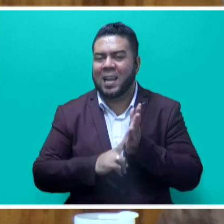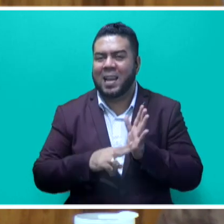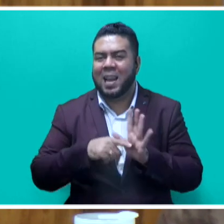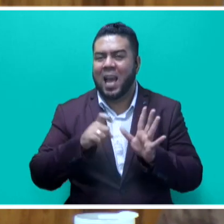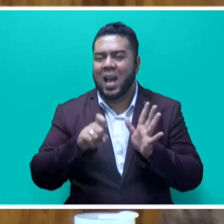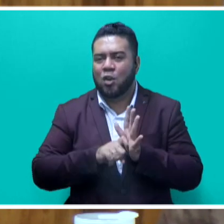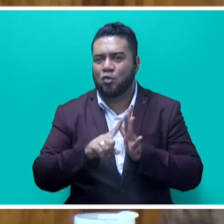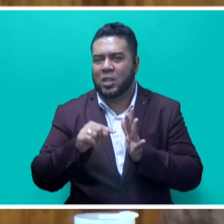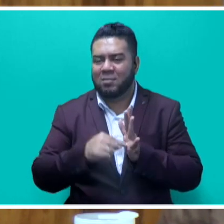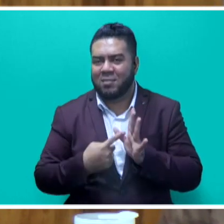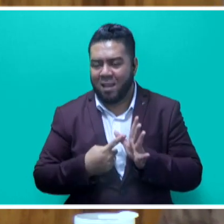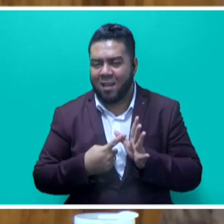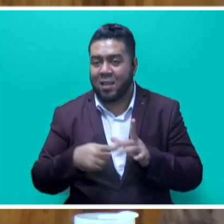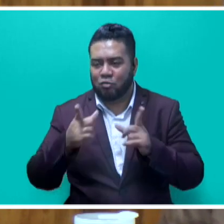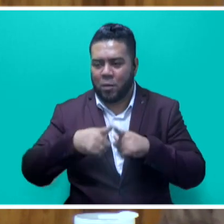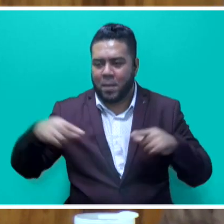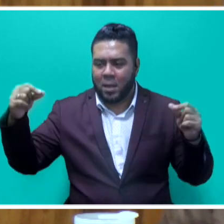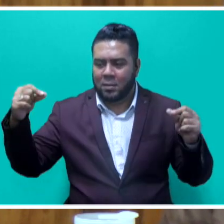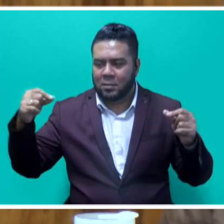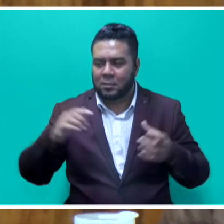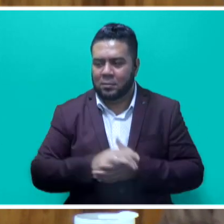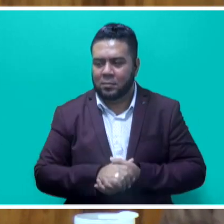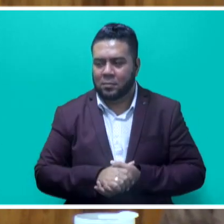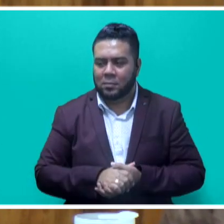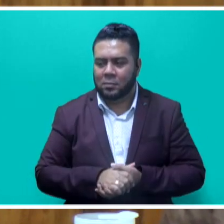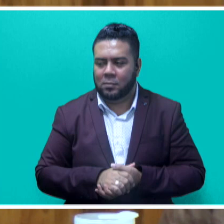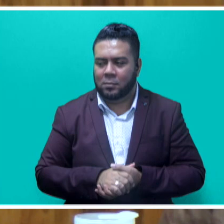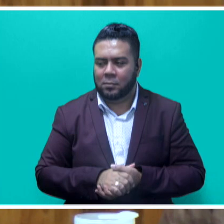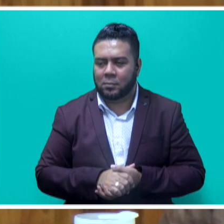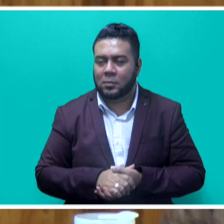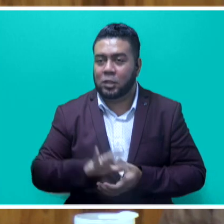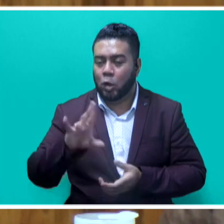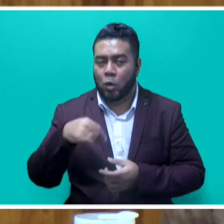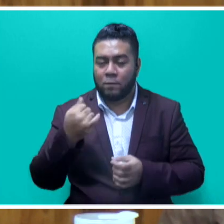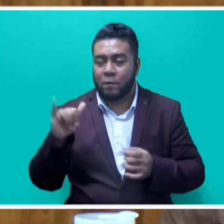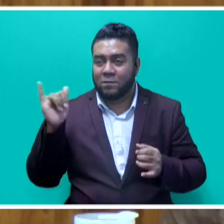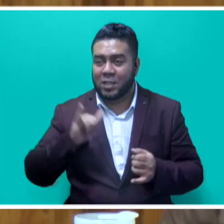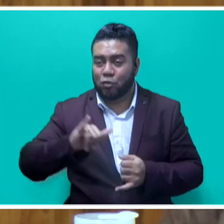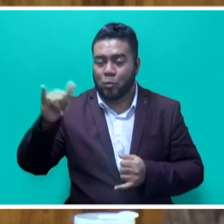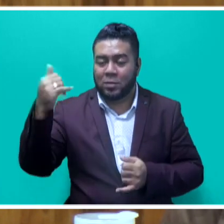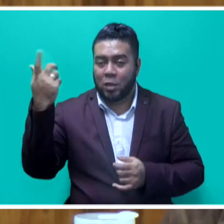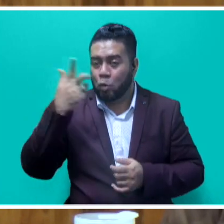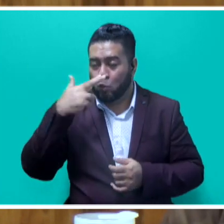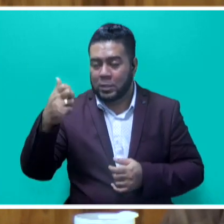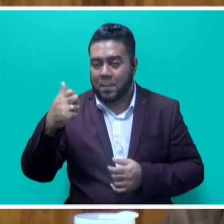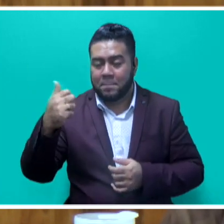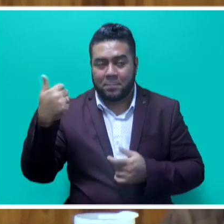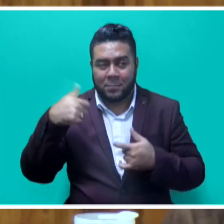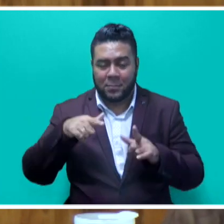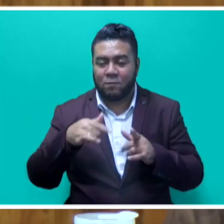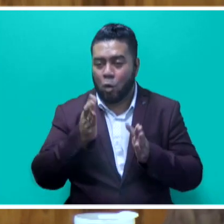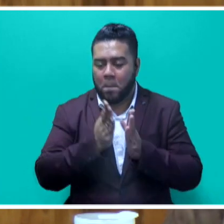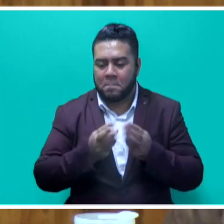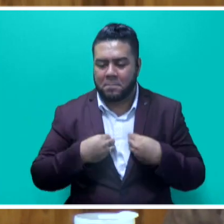This is a key milestone, not only for Fiji Airways and the tourism industry, but also for